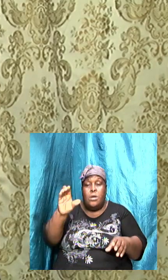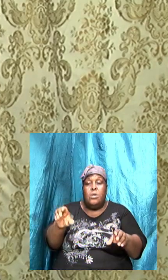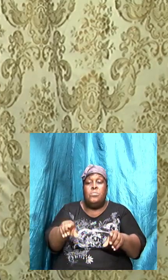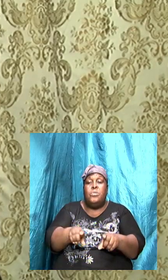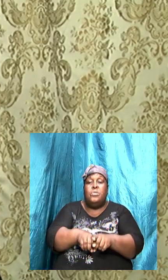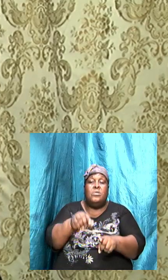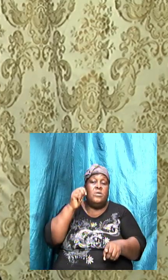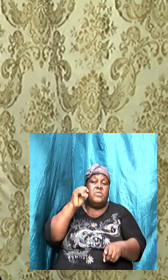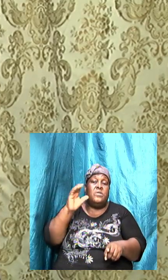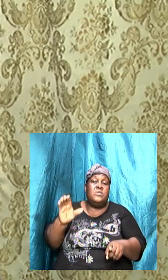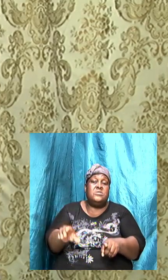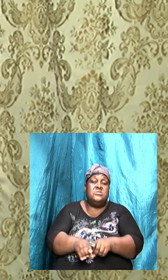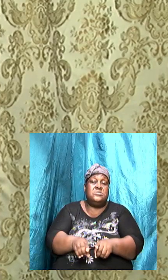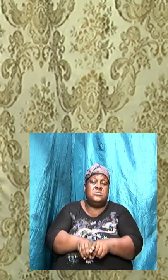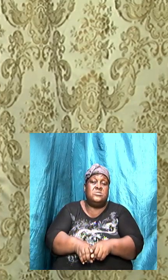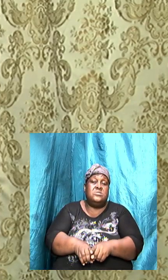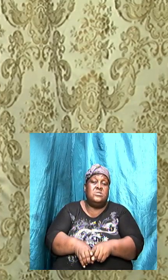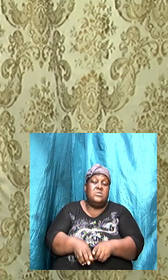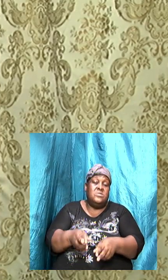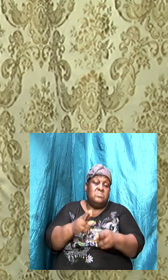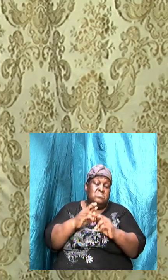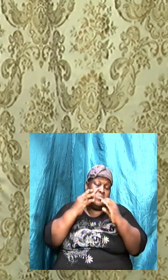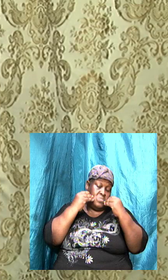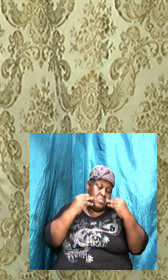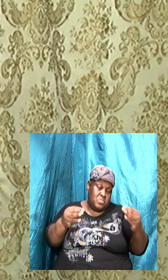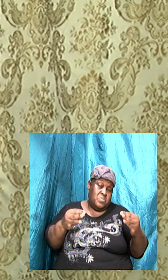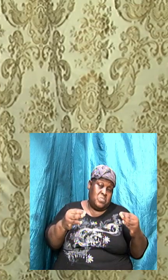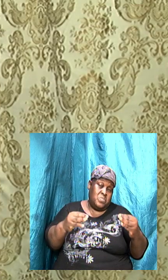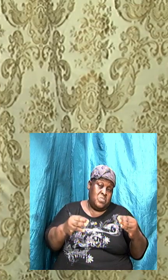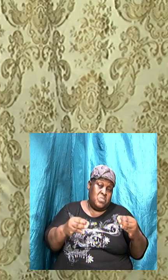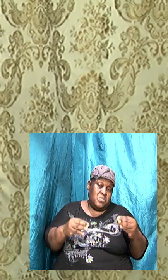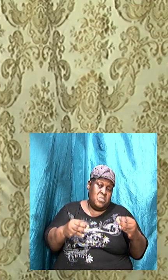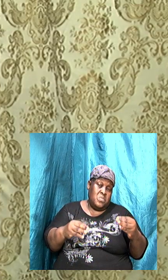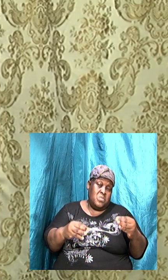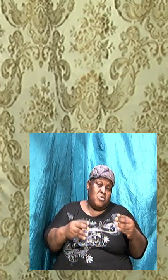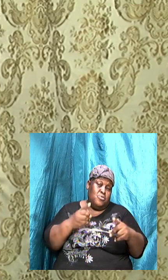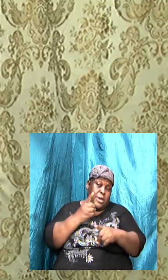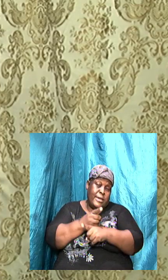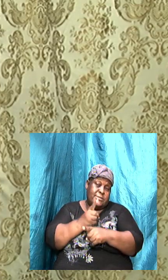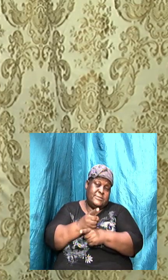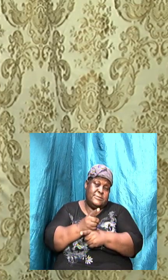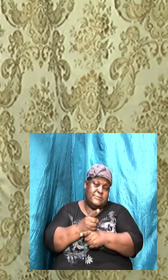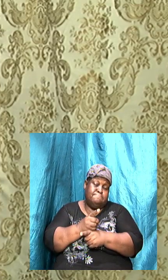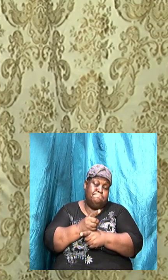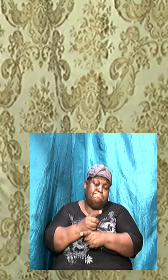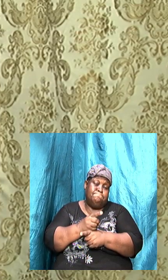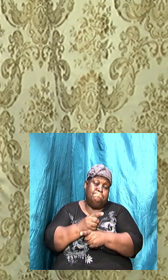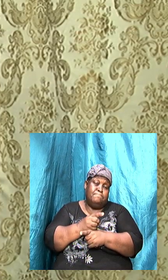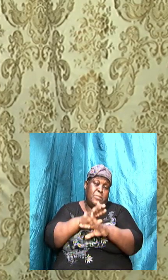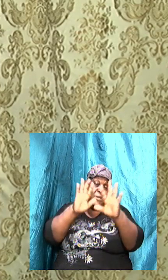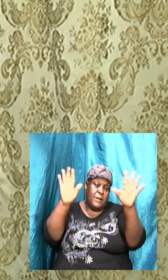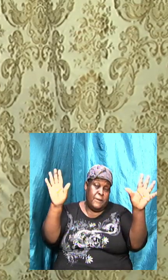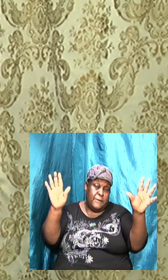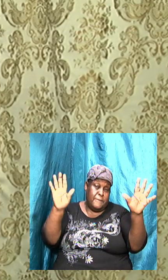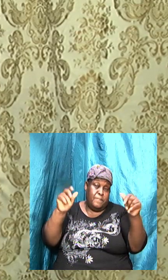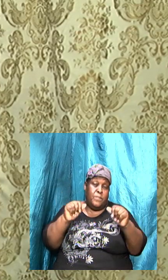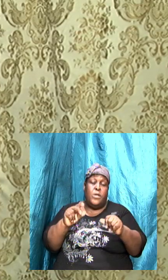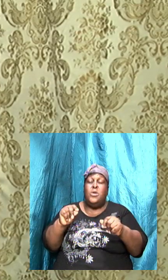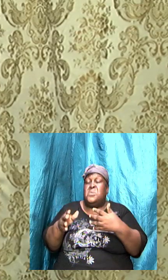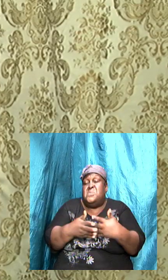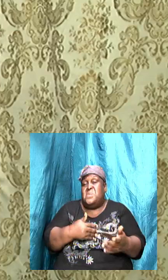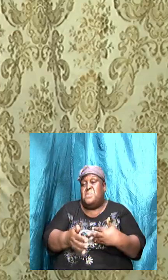we get the message, that we get the message straight, that we get the message clear. It doesn't